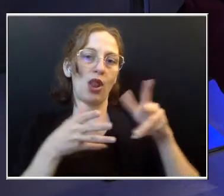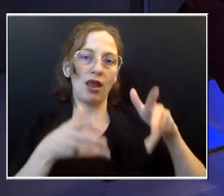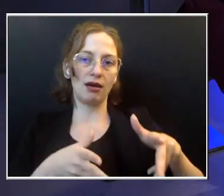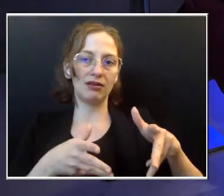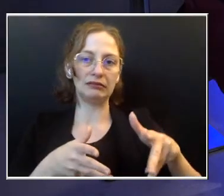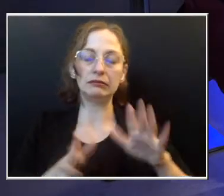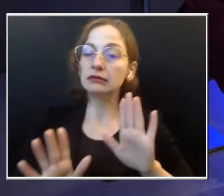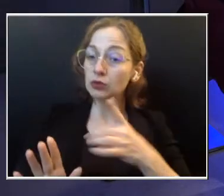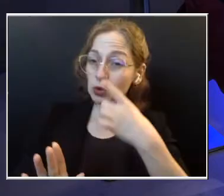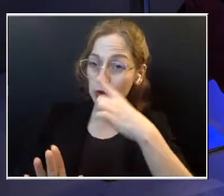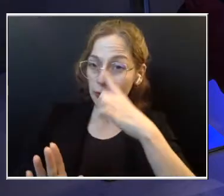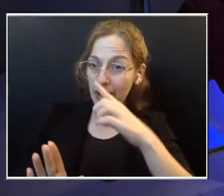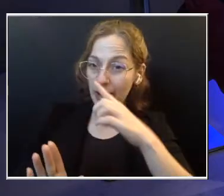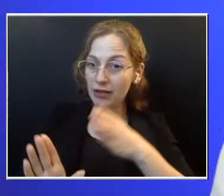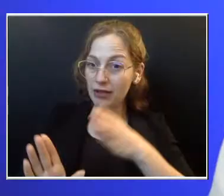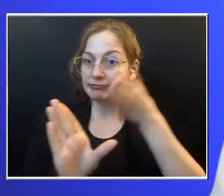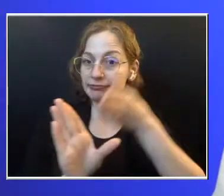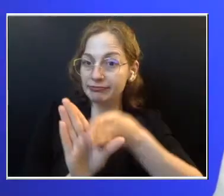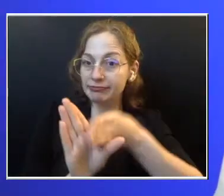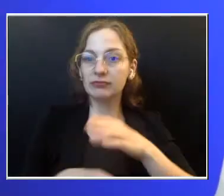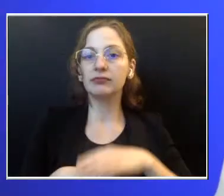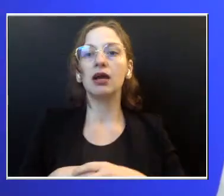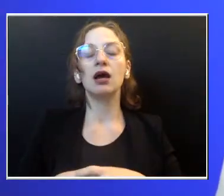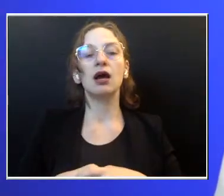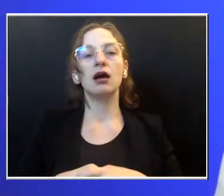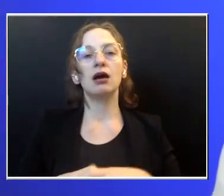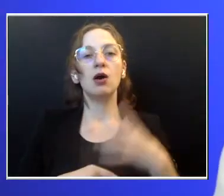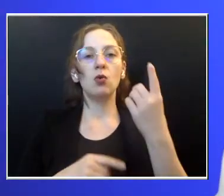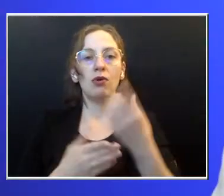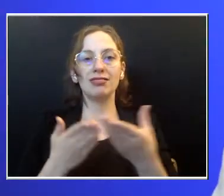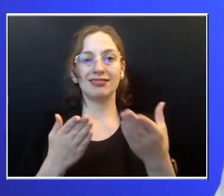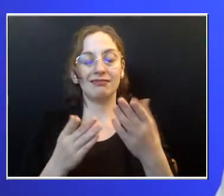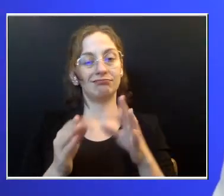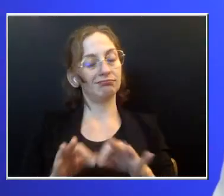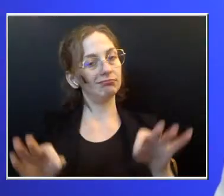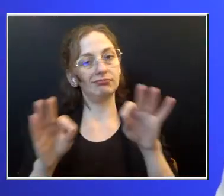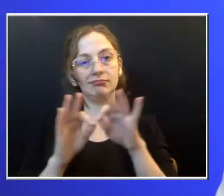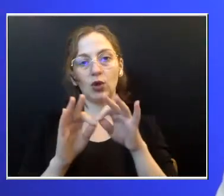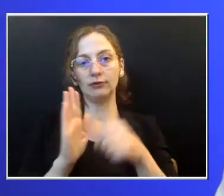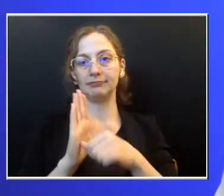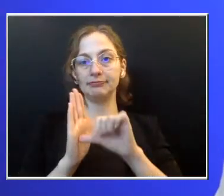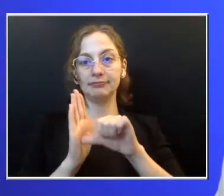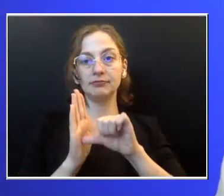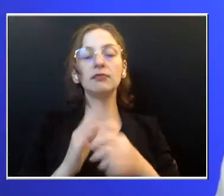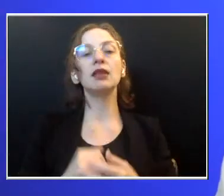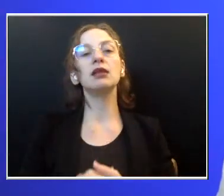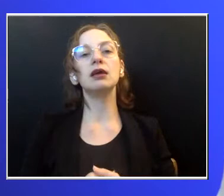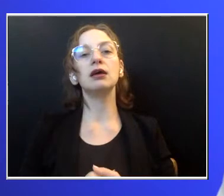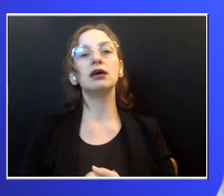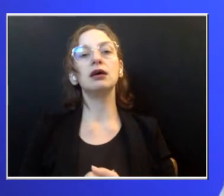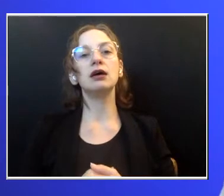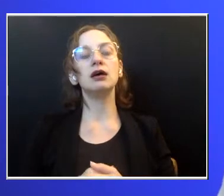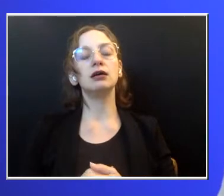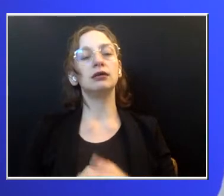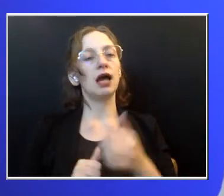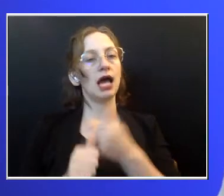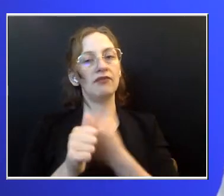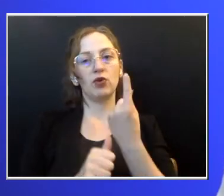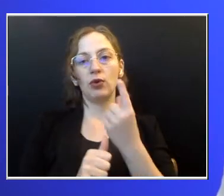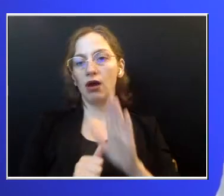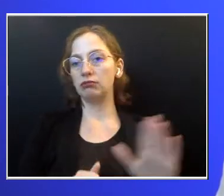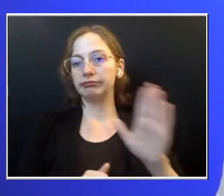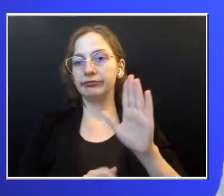think is really important to understand is that every woman's goals are different. One of the things that you talked about is trying